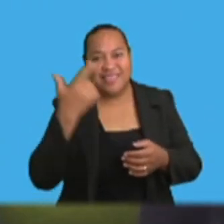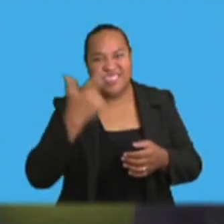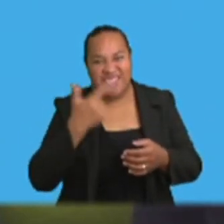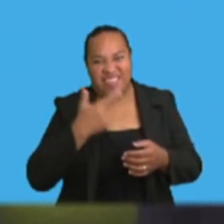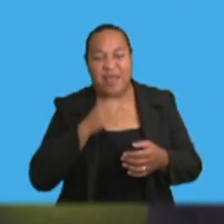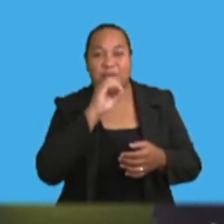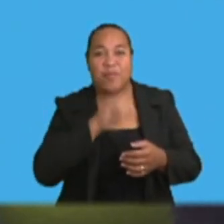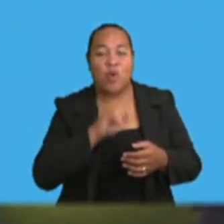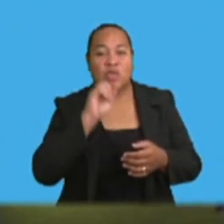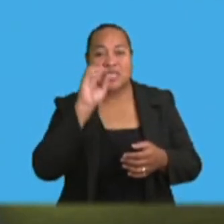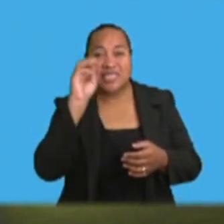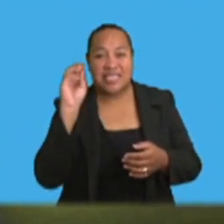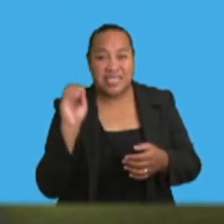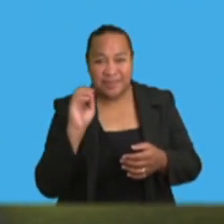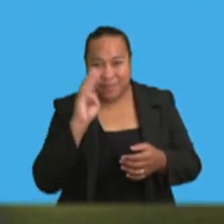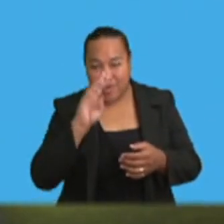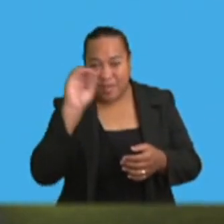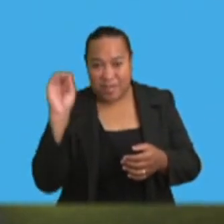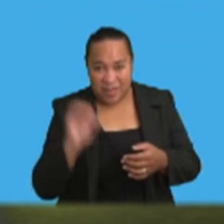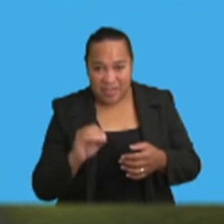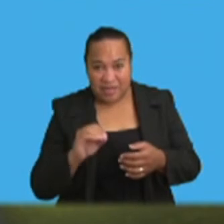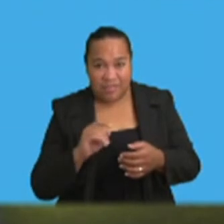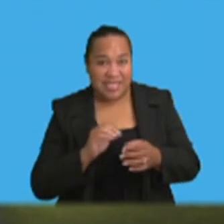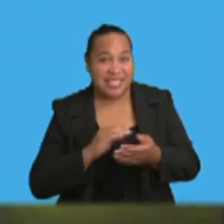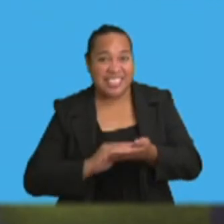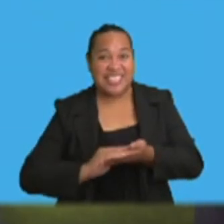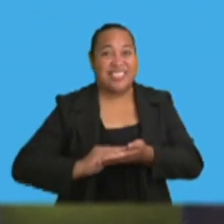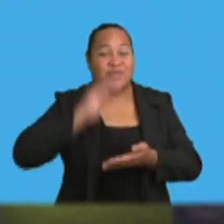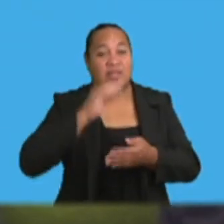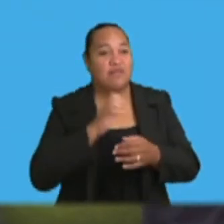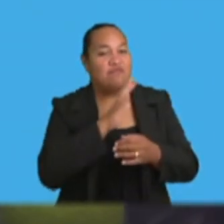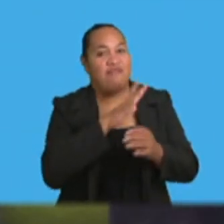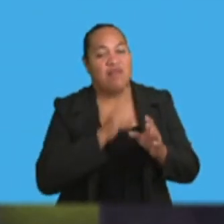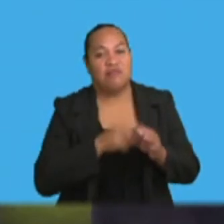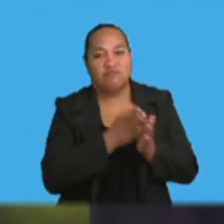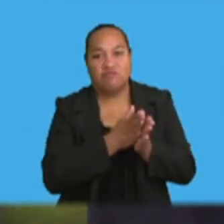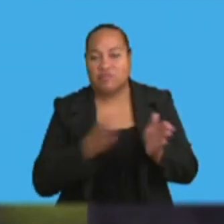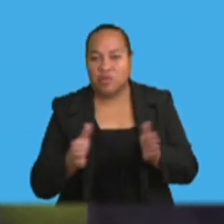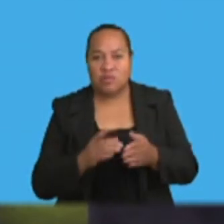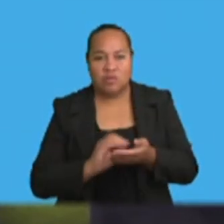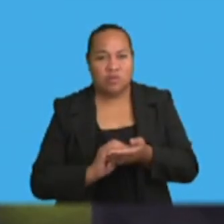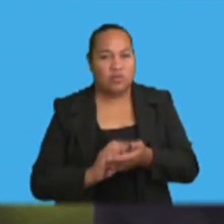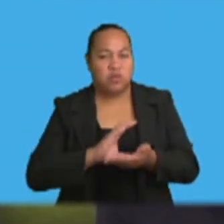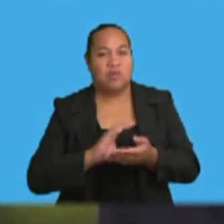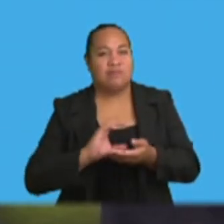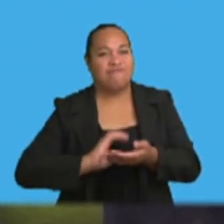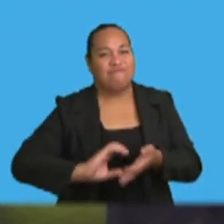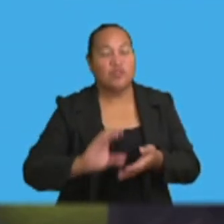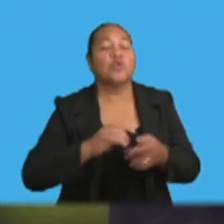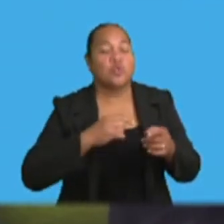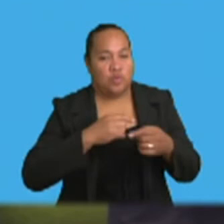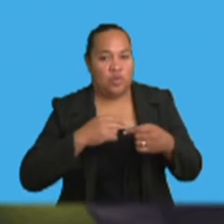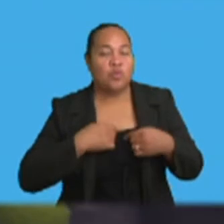1,917.3% increase in a period of 5 years, Madam Speaker. Madam Speaker, we in fact intend to make a